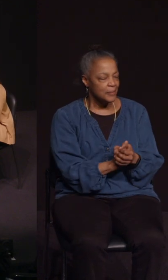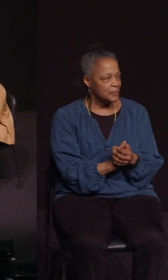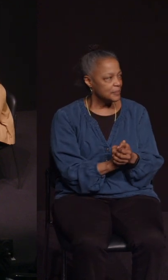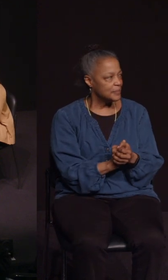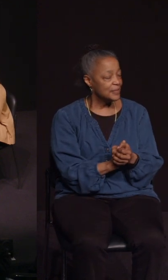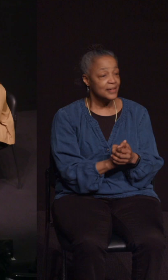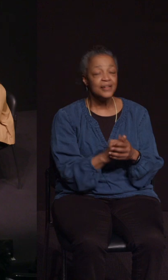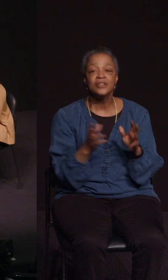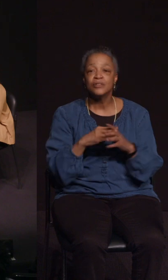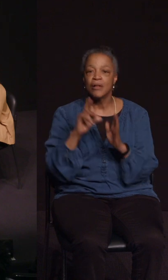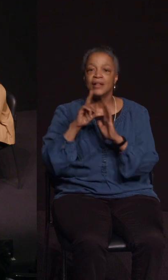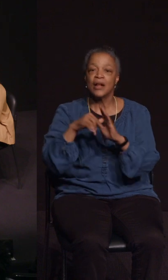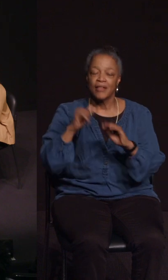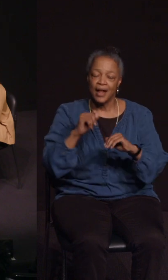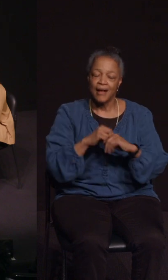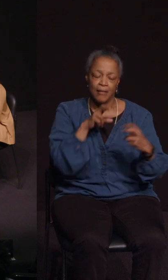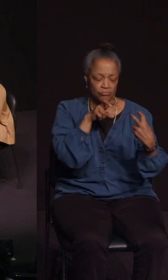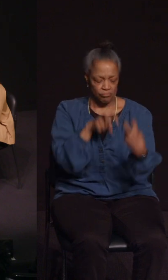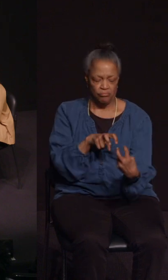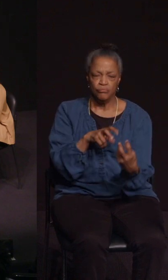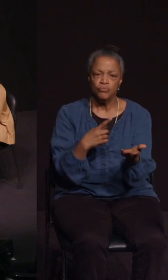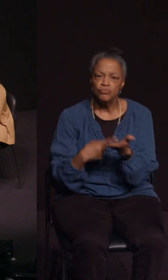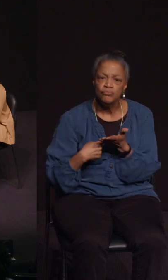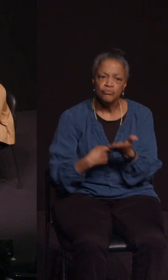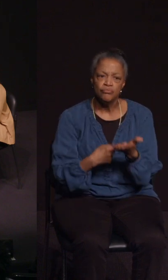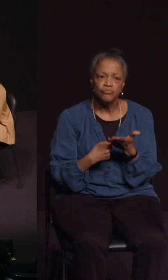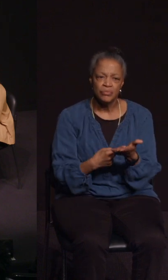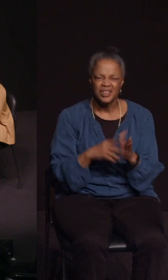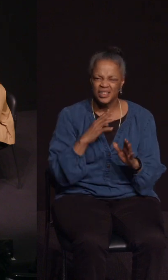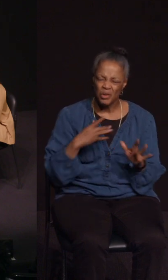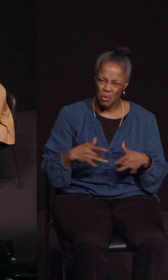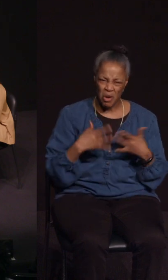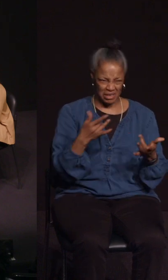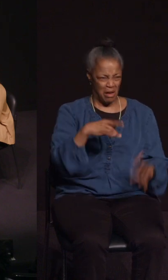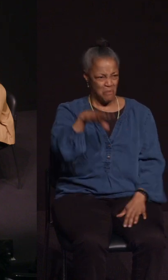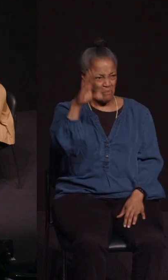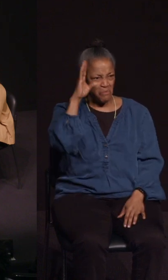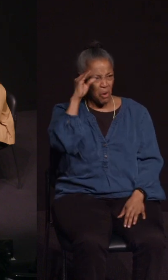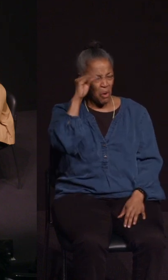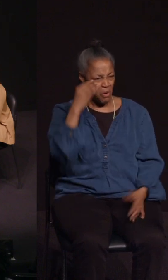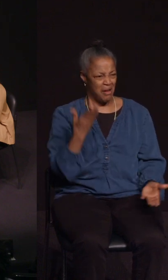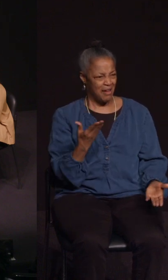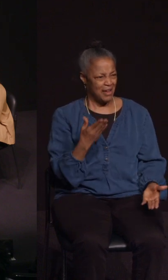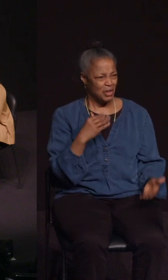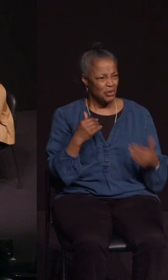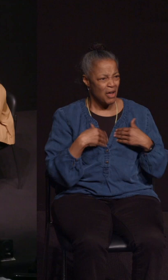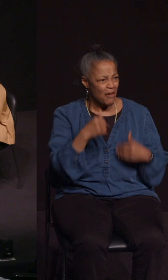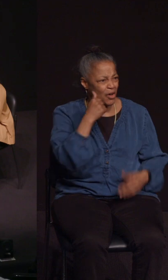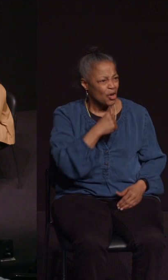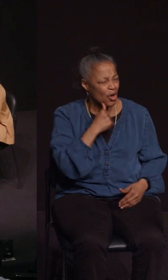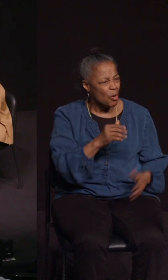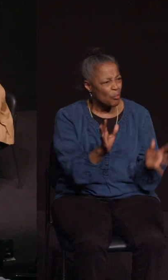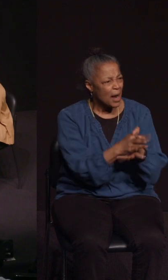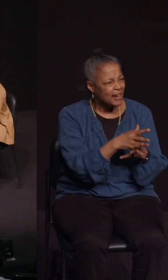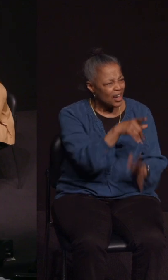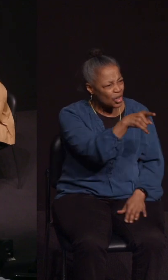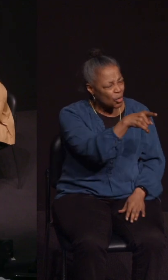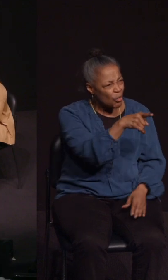I end up talking to him later on that night and, I'm like, what's up, boy? What's this about? You got a girl pregnant?